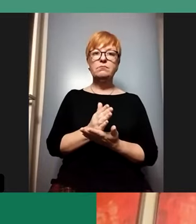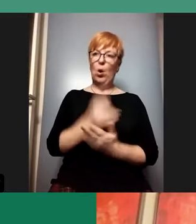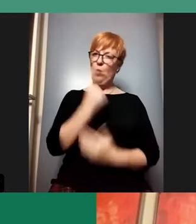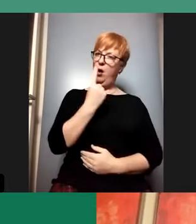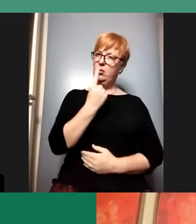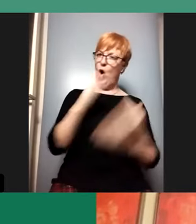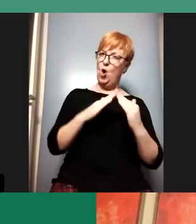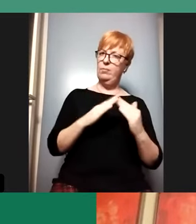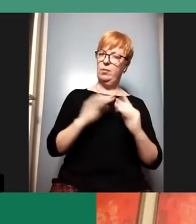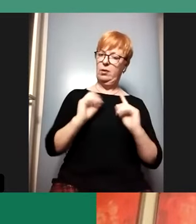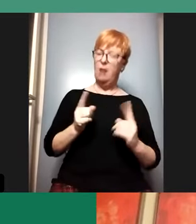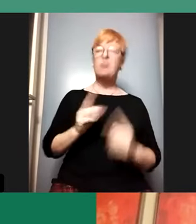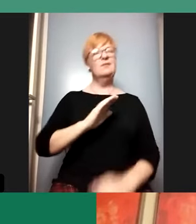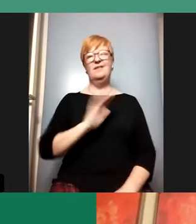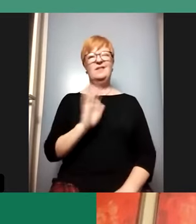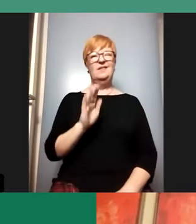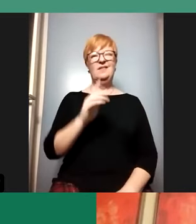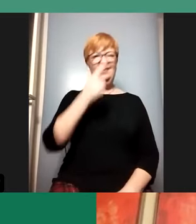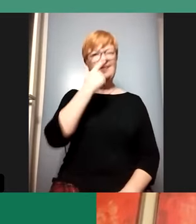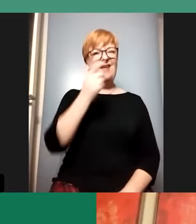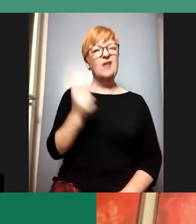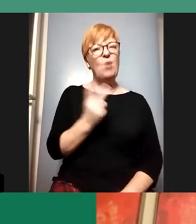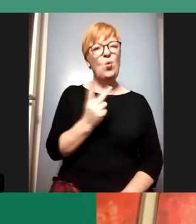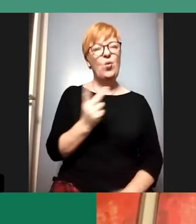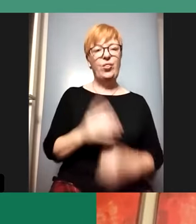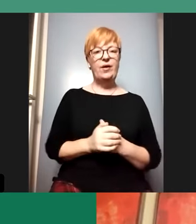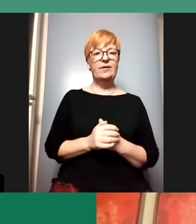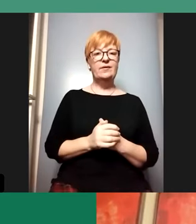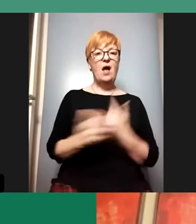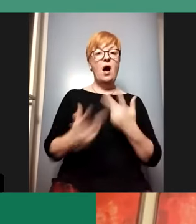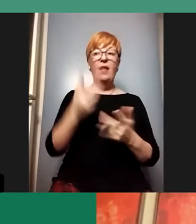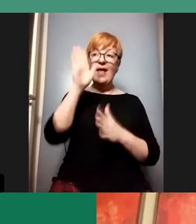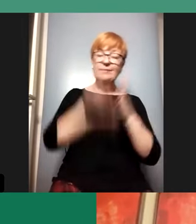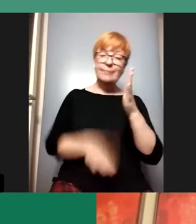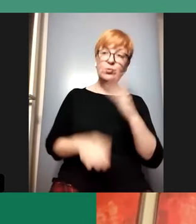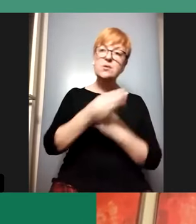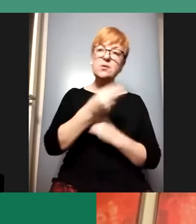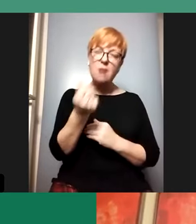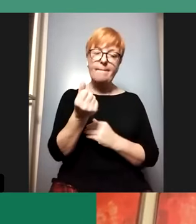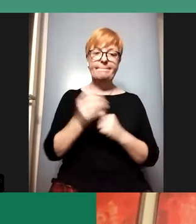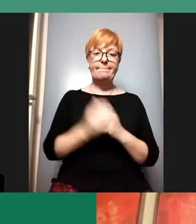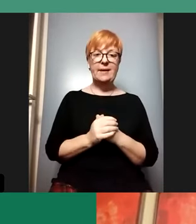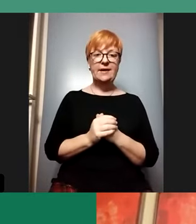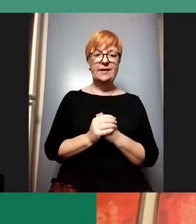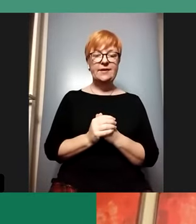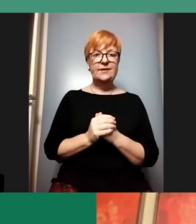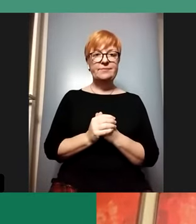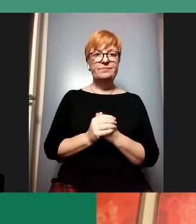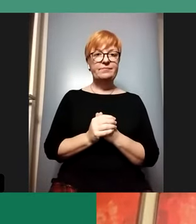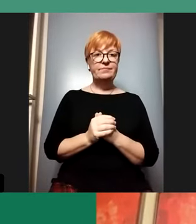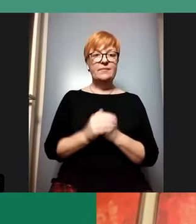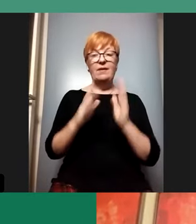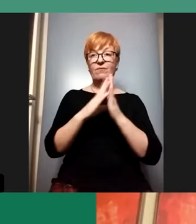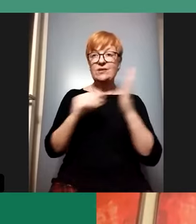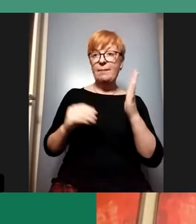other, or vice versa. Right. And I guess another experience that some people have is that, let's say if they're first